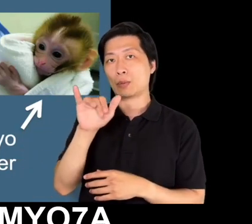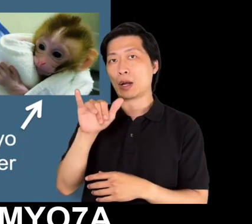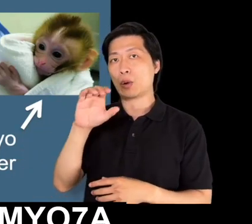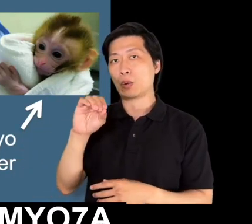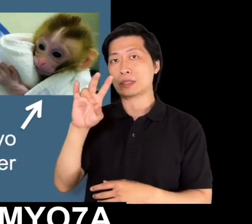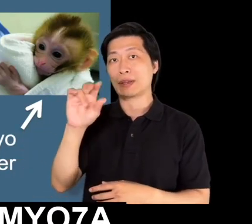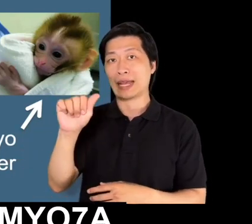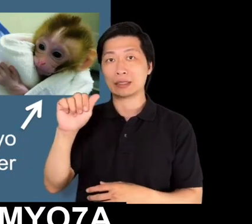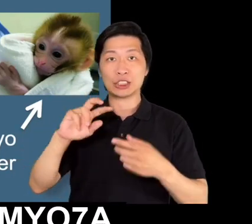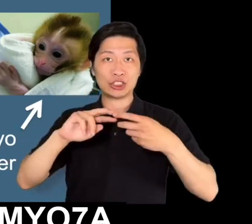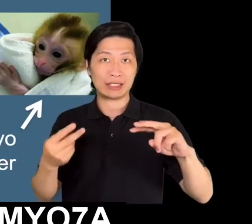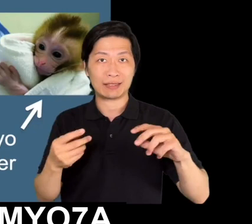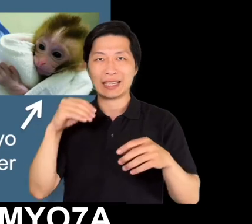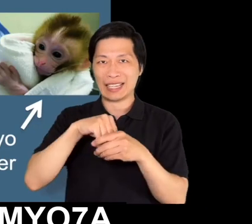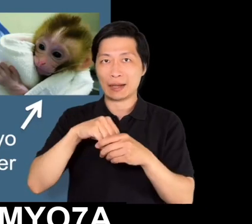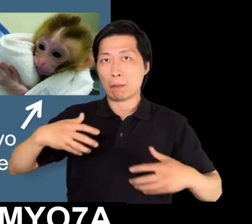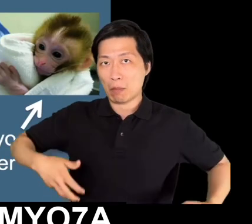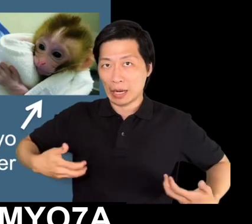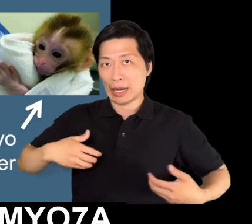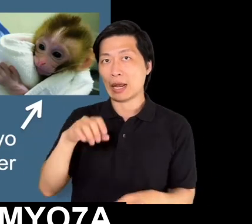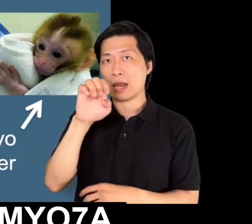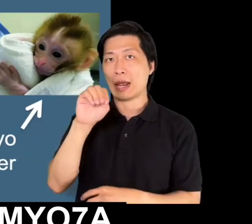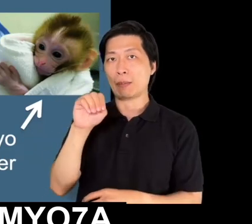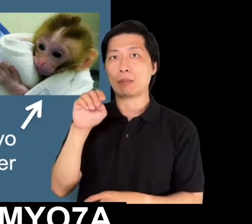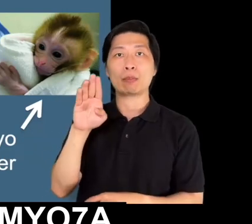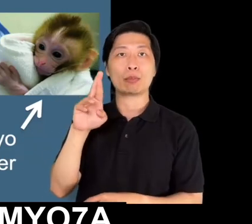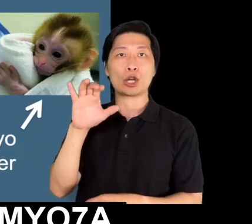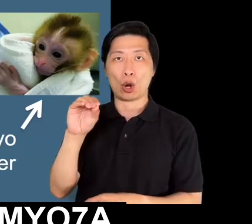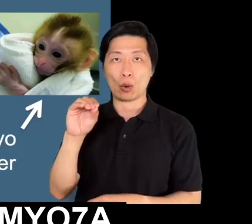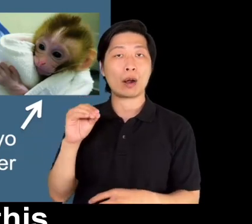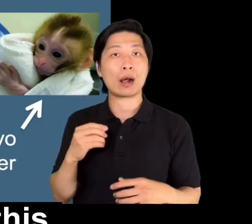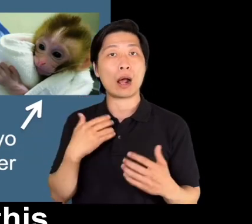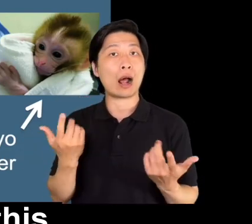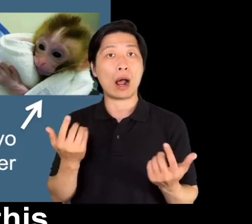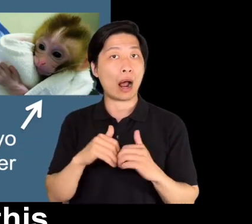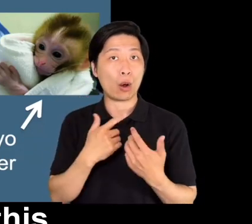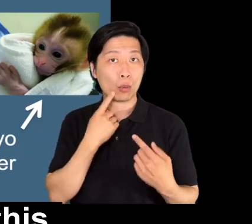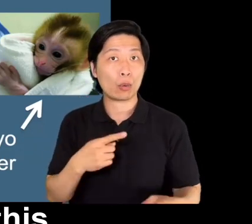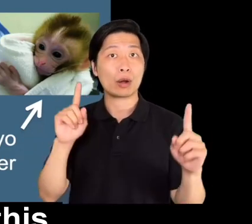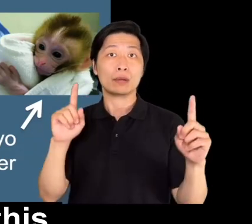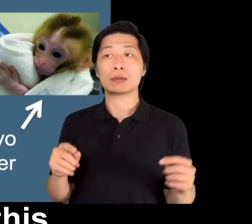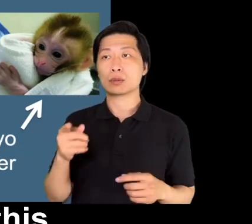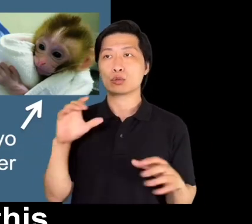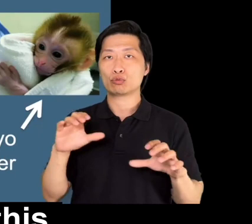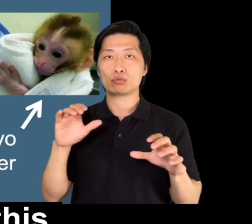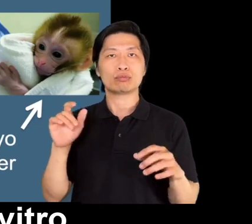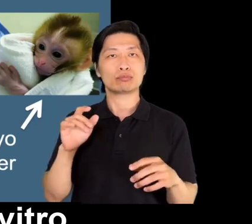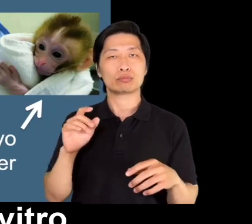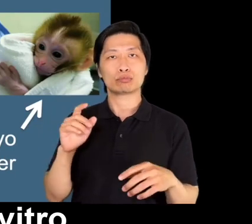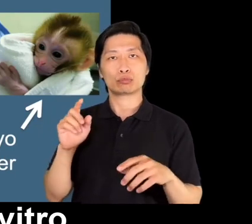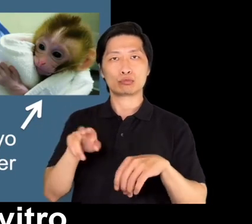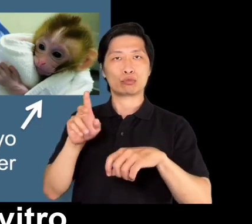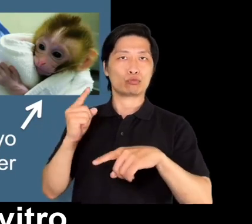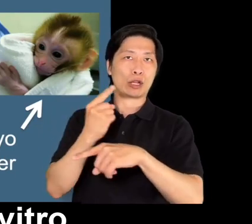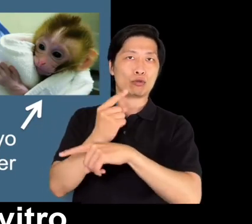monkey embryos. So the way this works is that we do traditional in vitro fertilization methods, where